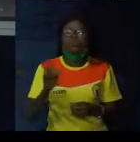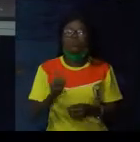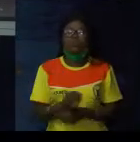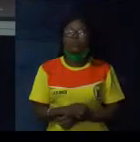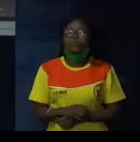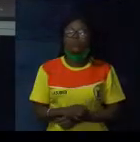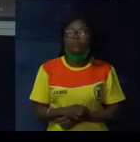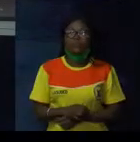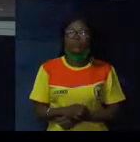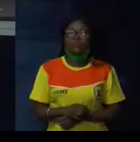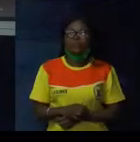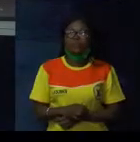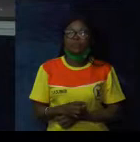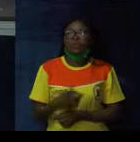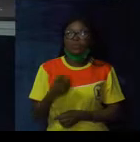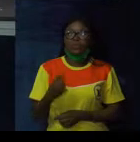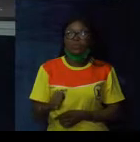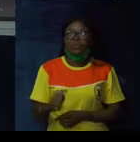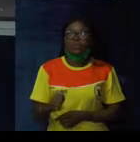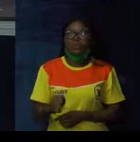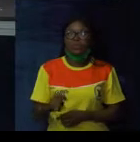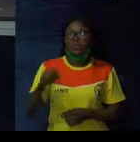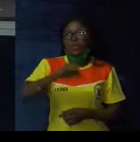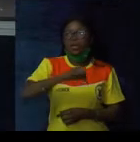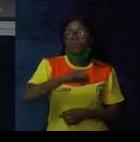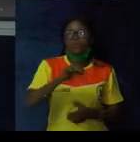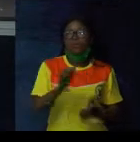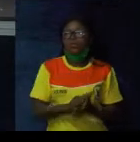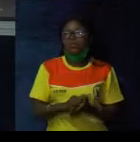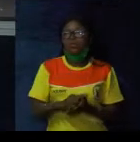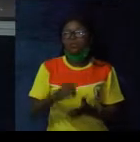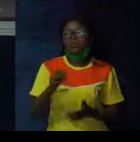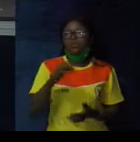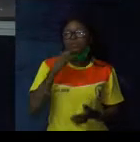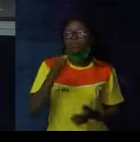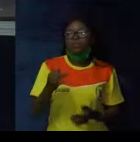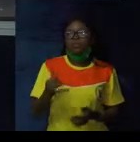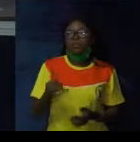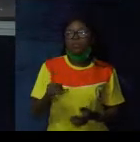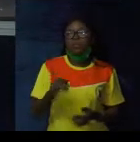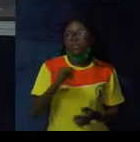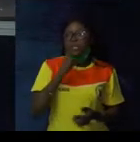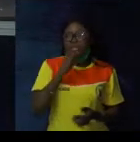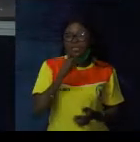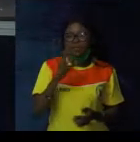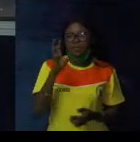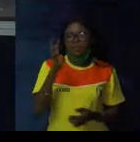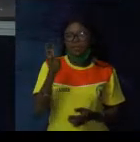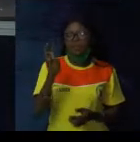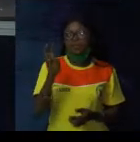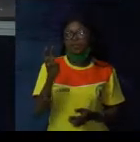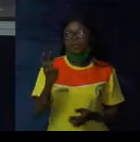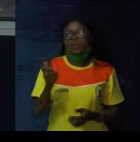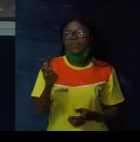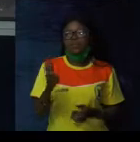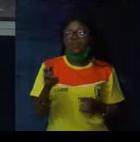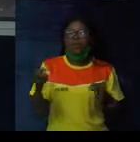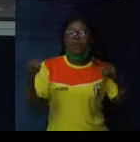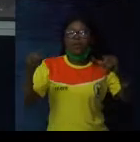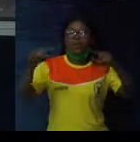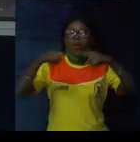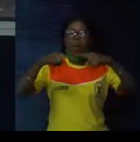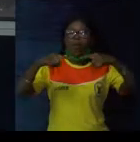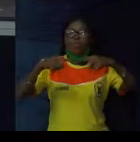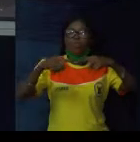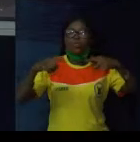X. Remember? Then the angle that is facing the shaded angle at the point, the junction, is